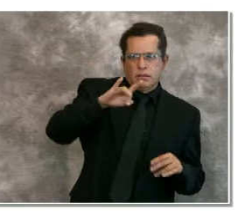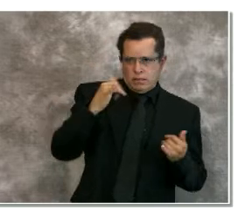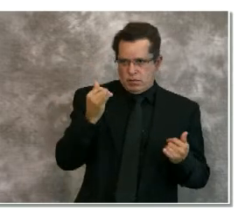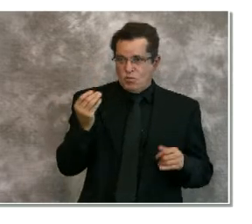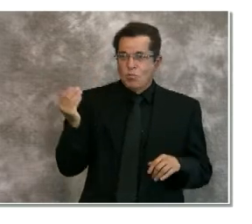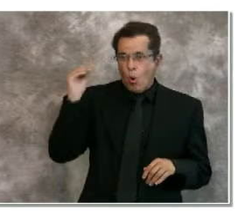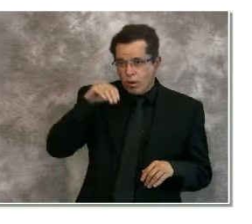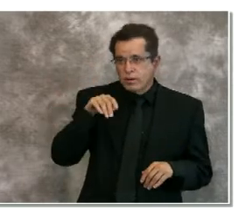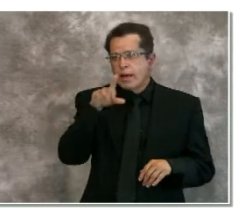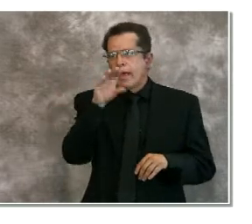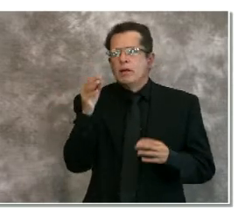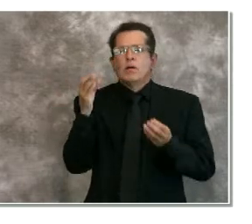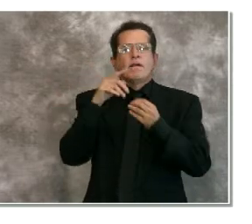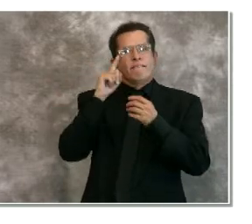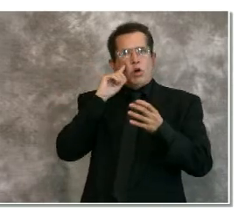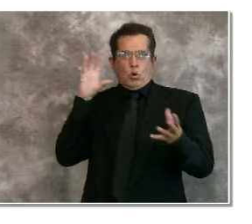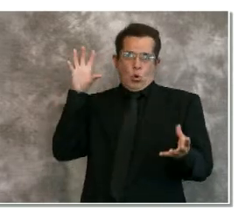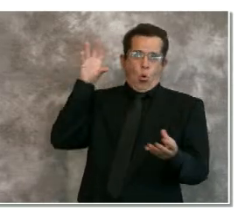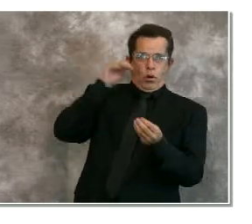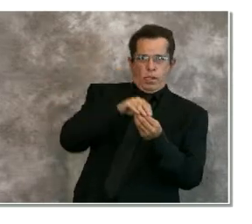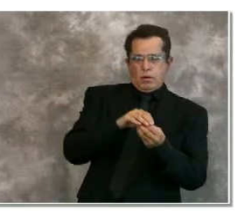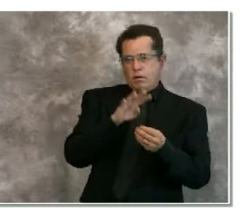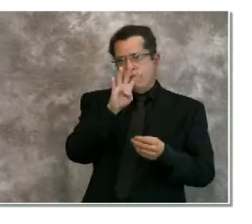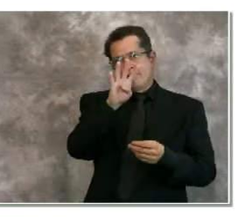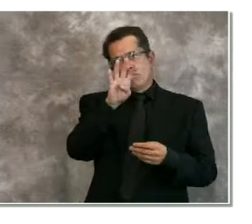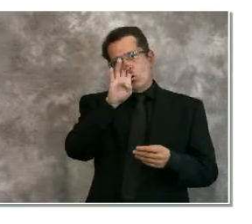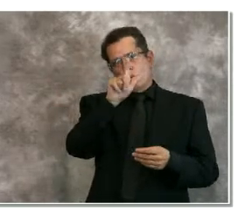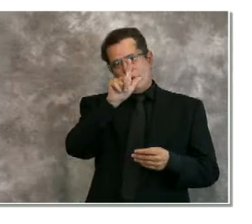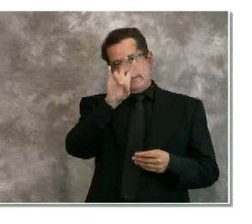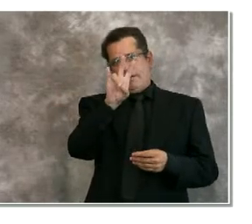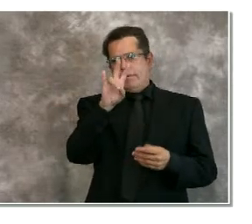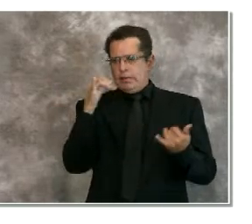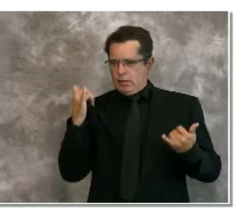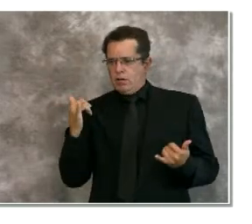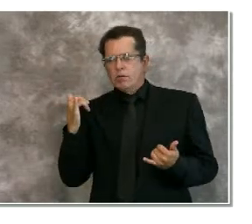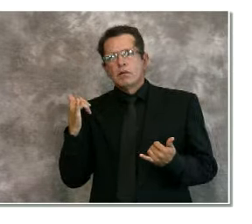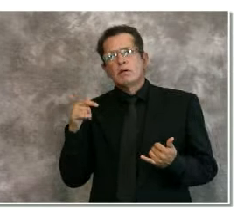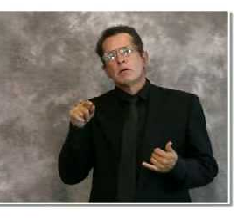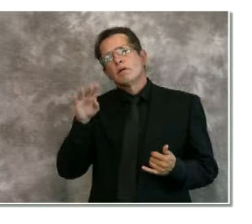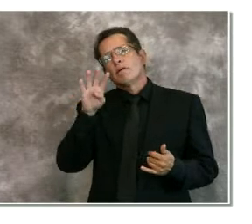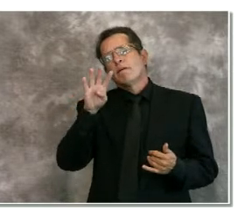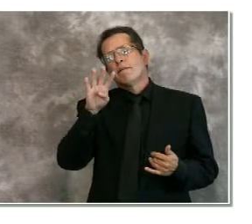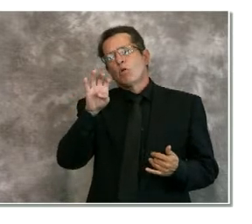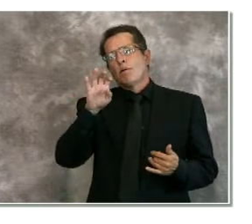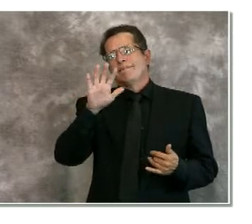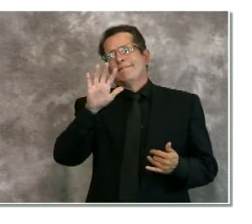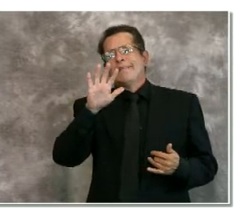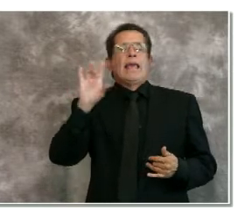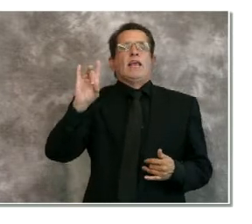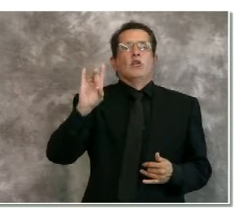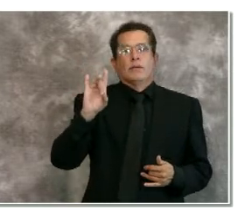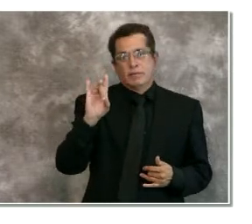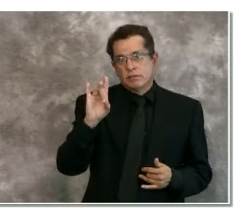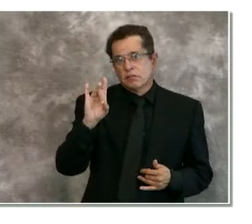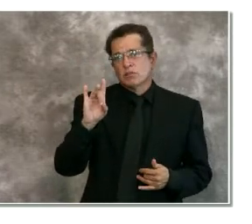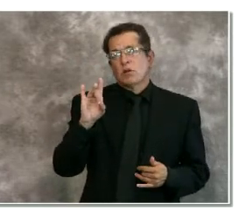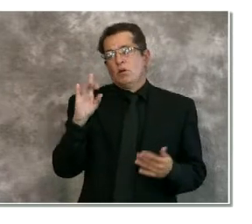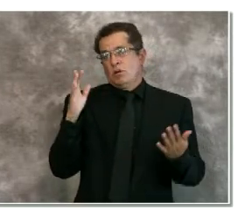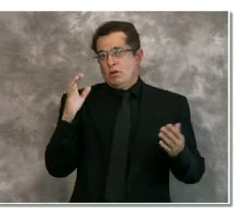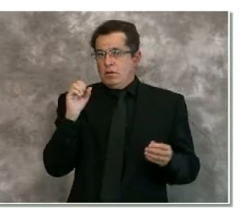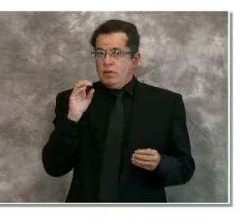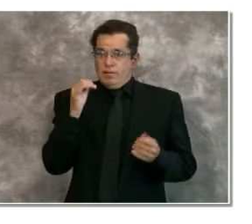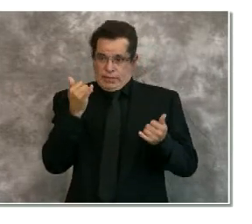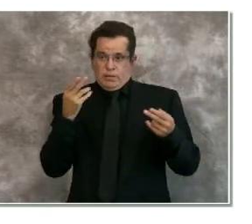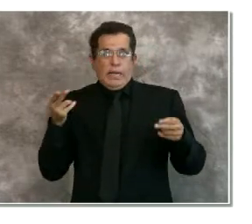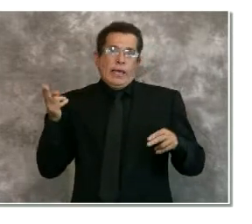in total COVID patients from 427 to 458. So again, both of these